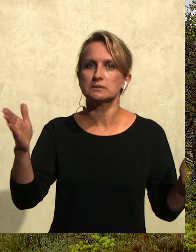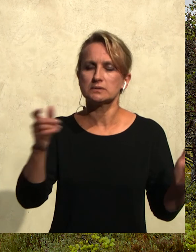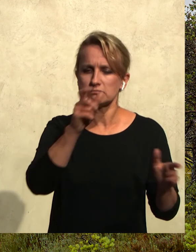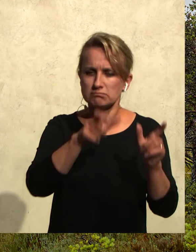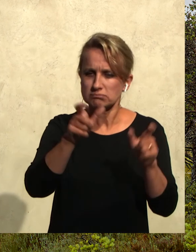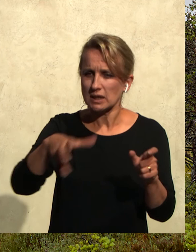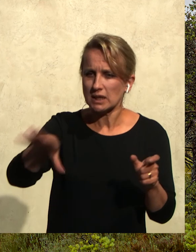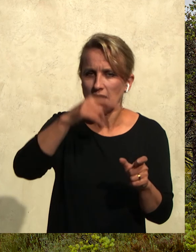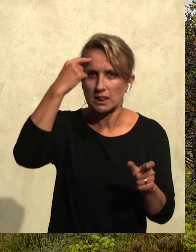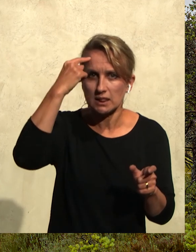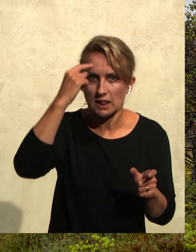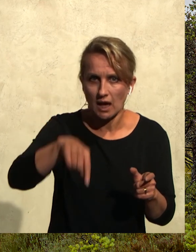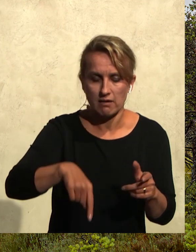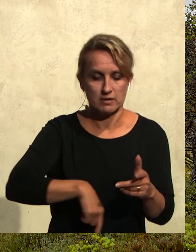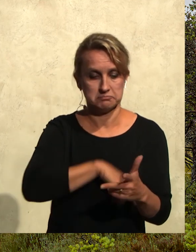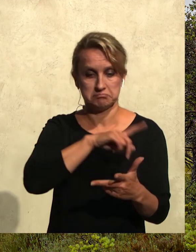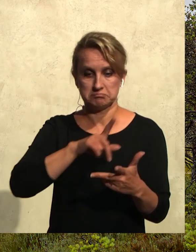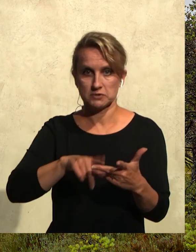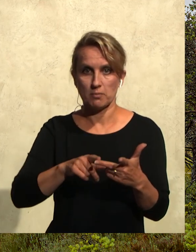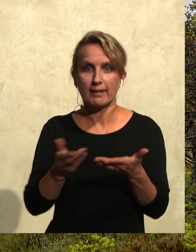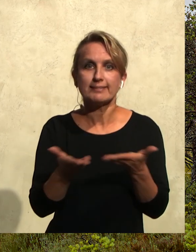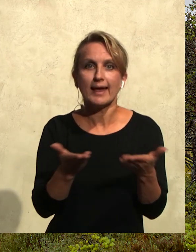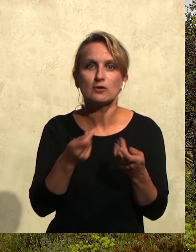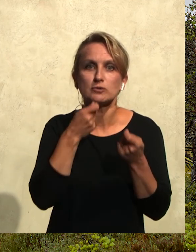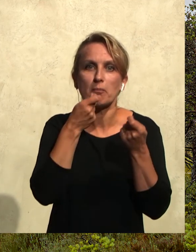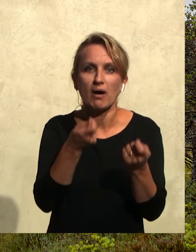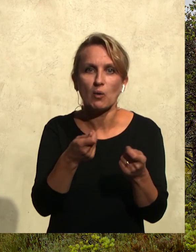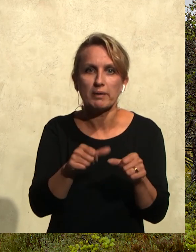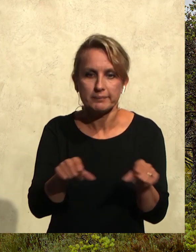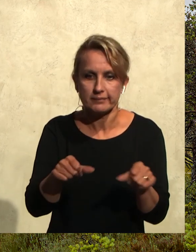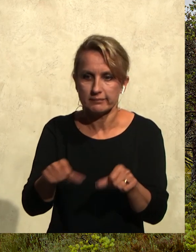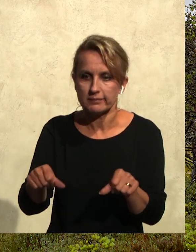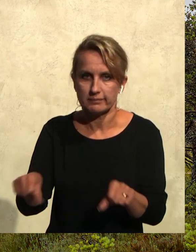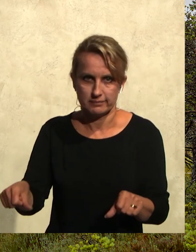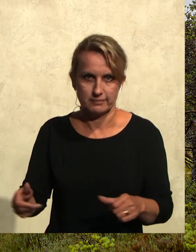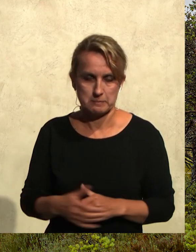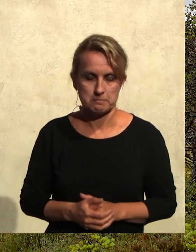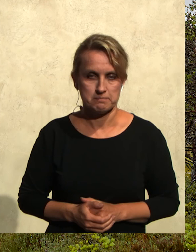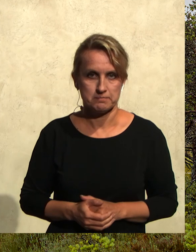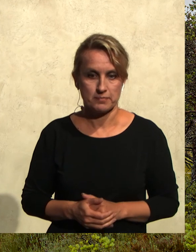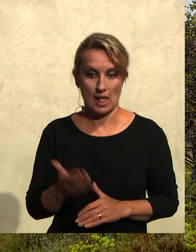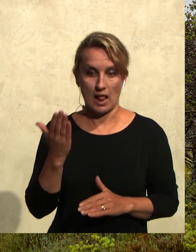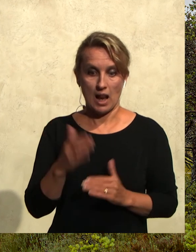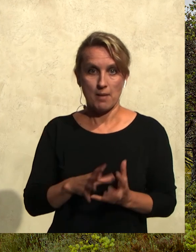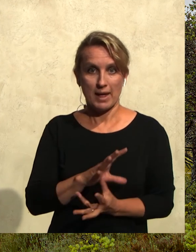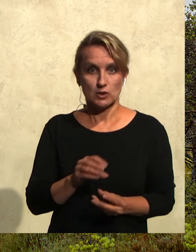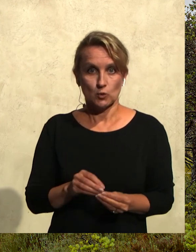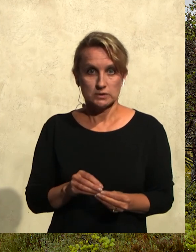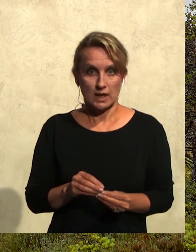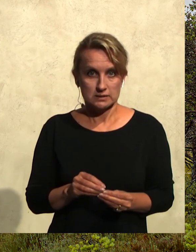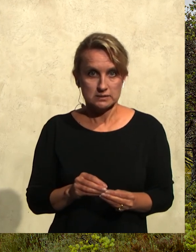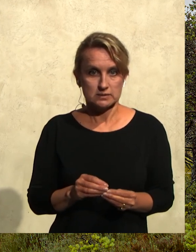that I think a well-coordinated multi-sectoral strategy based on good evidence, anchored in human